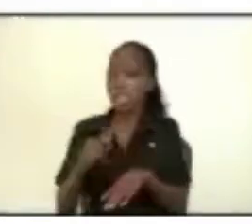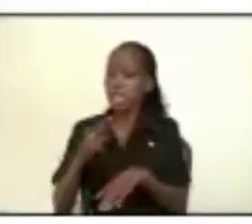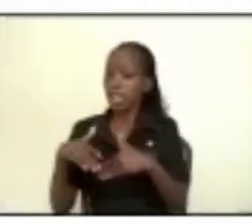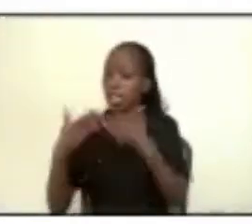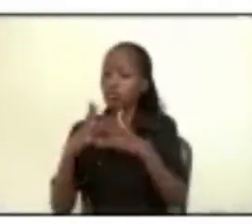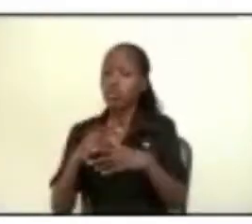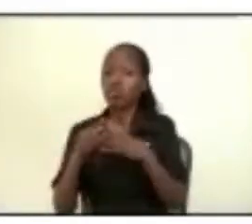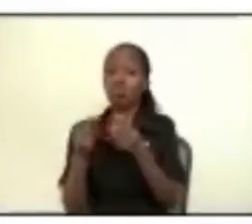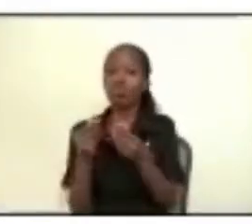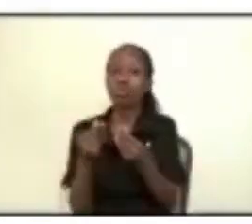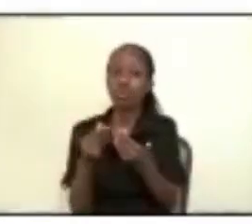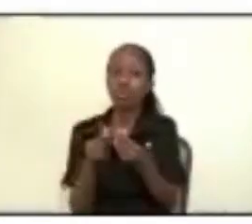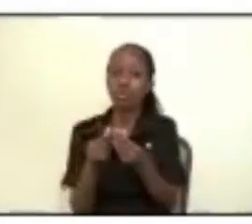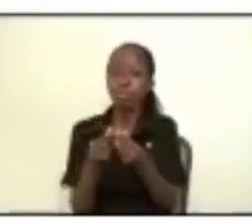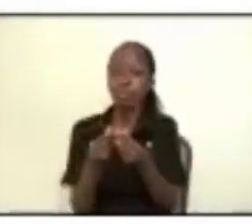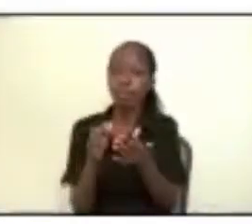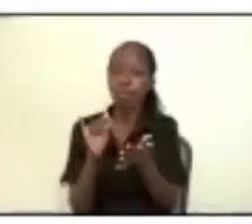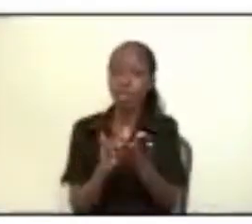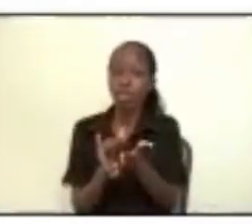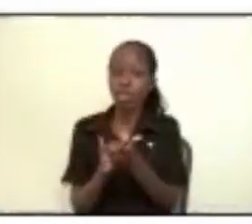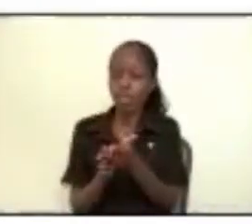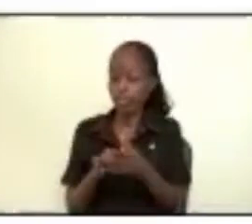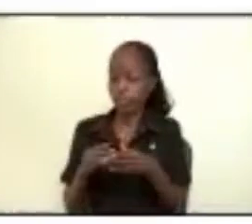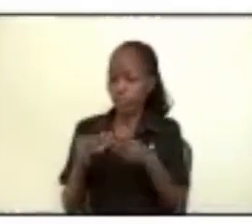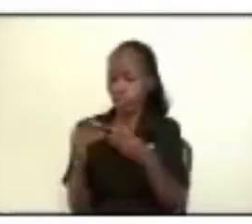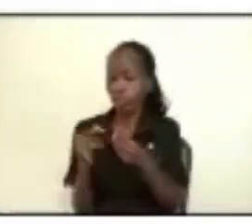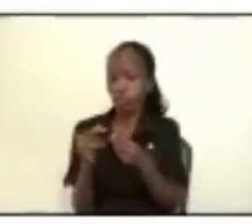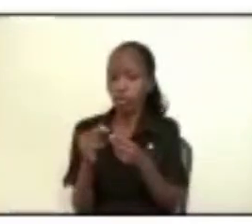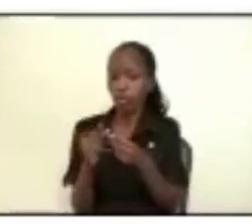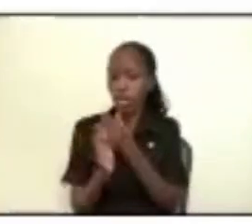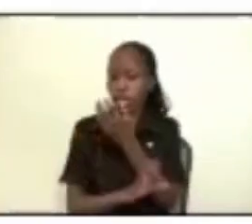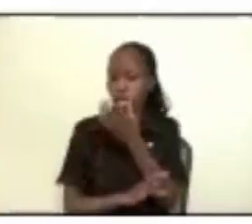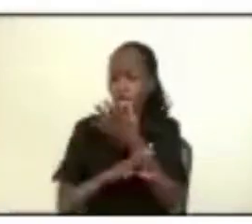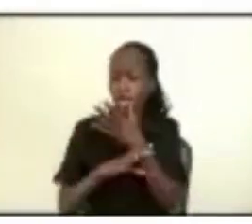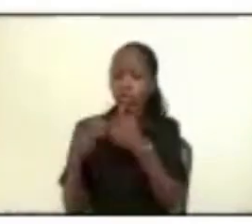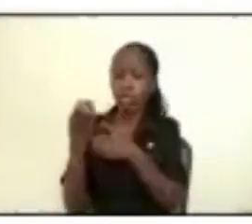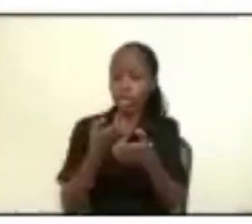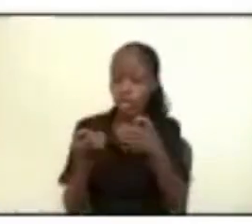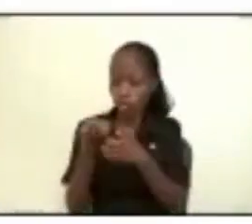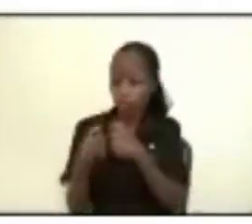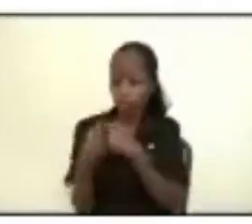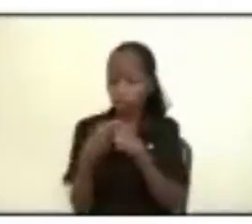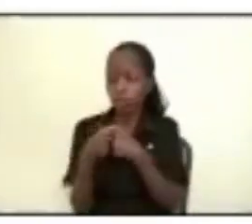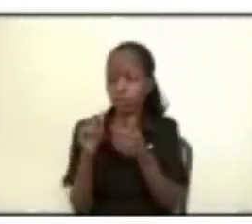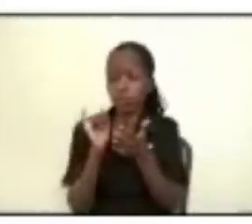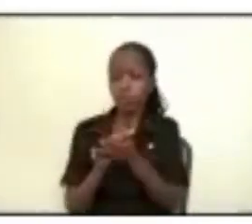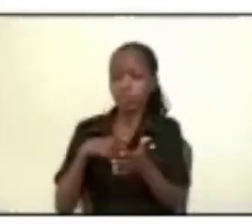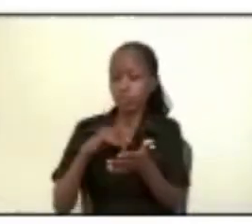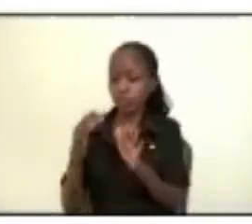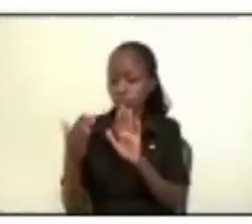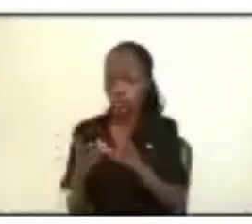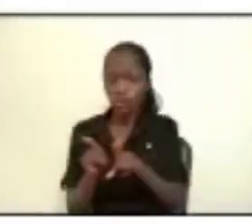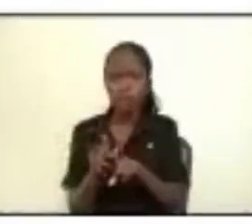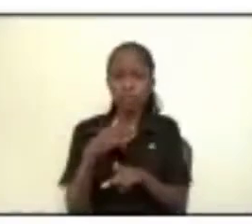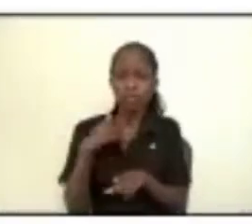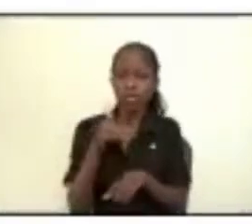solutions that will solve, the countries, the economic challenges that we face. There's another